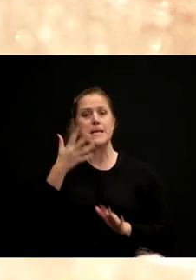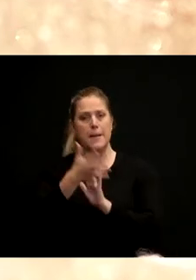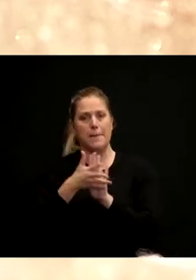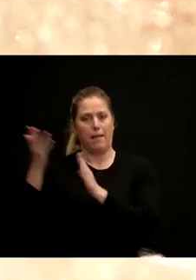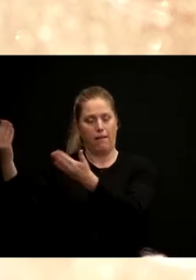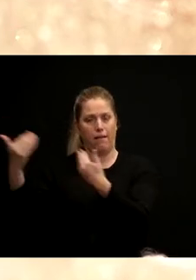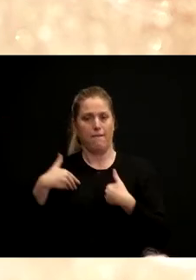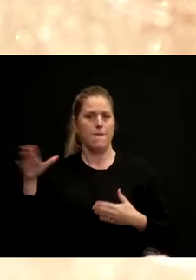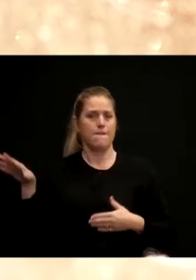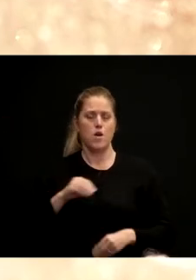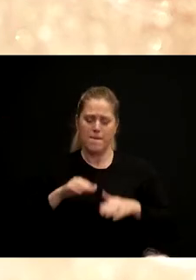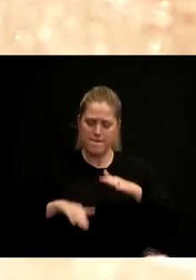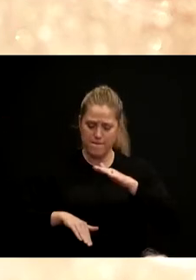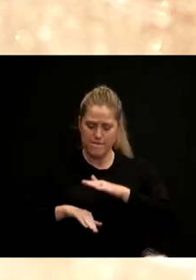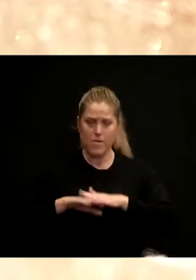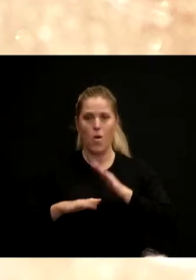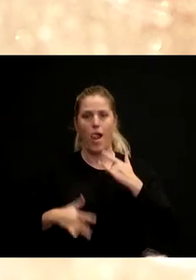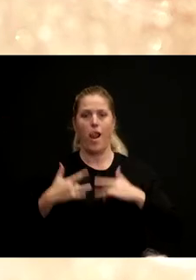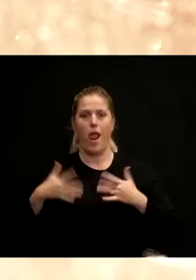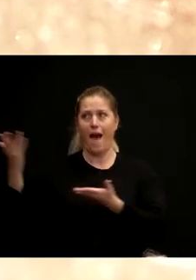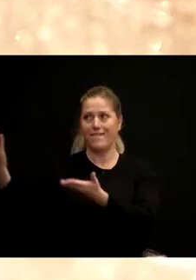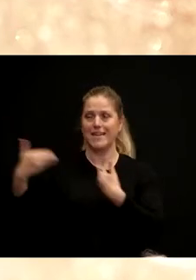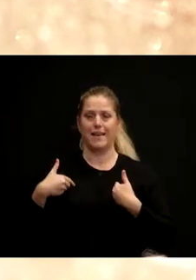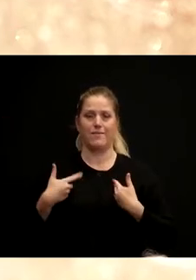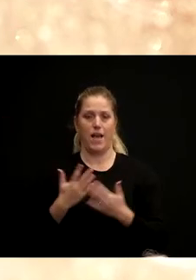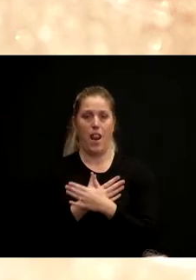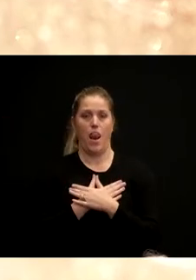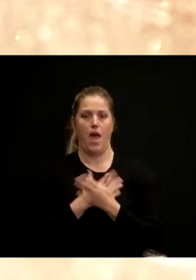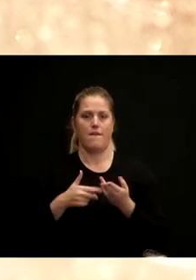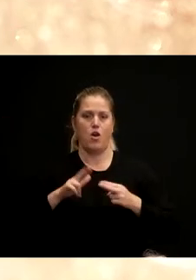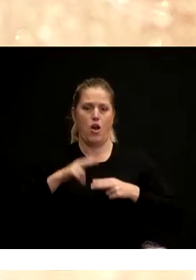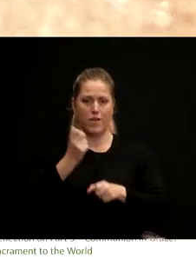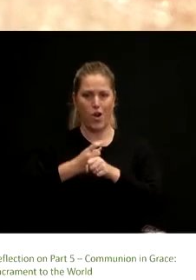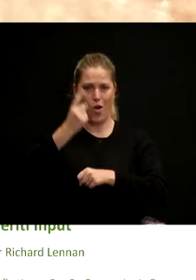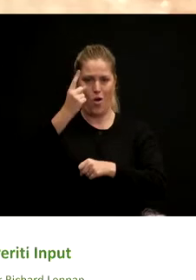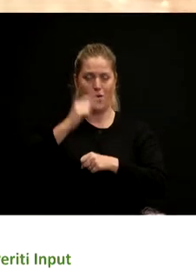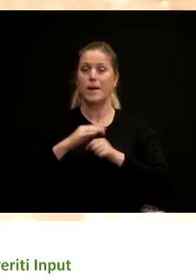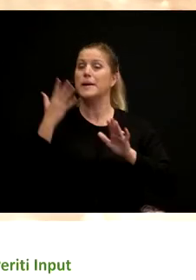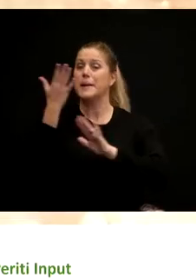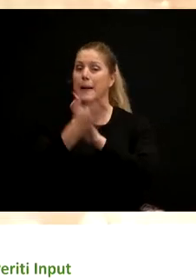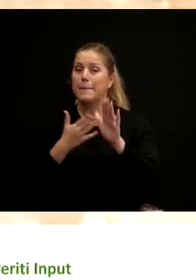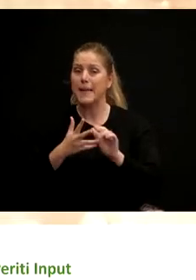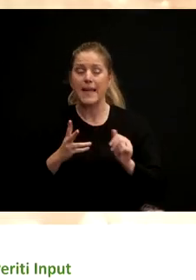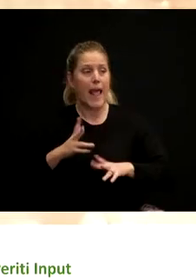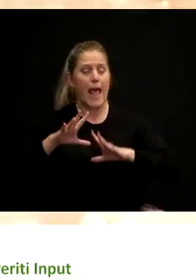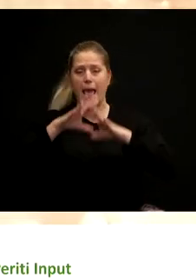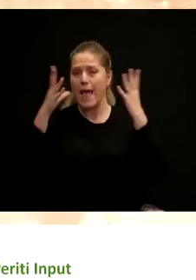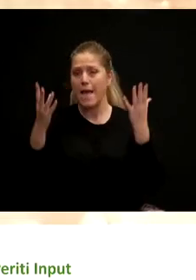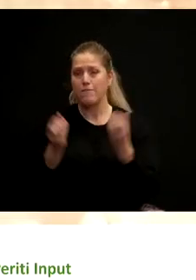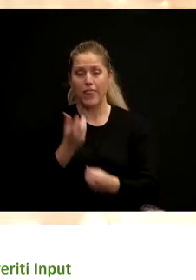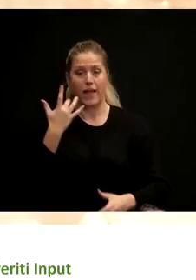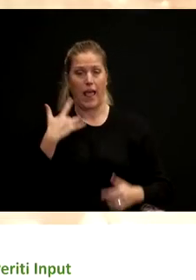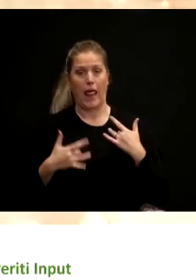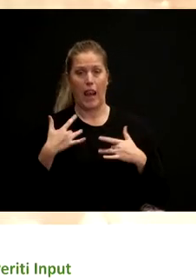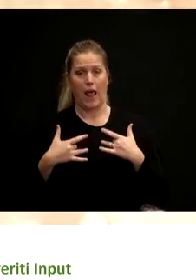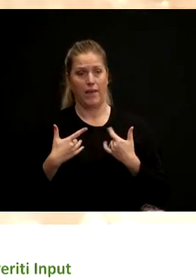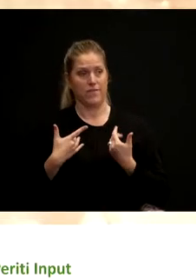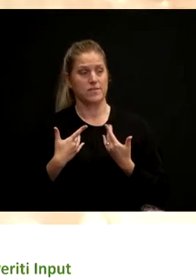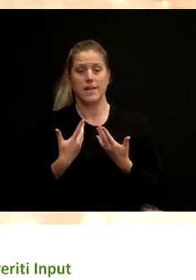God. And for that reason, everything that lives, lives in and through